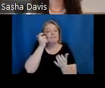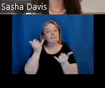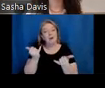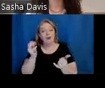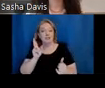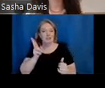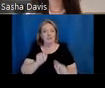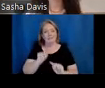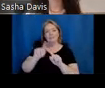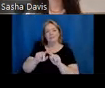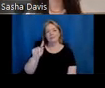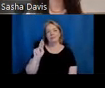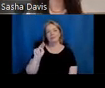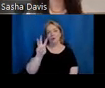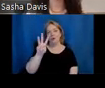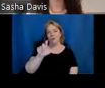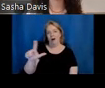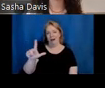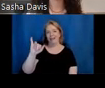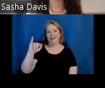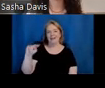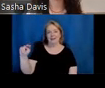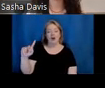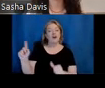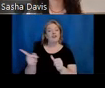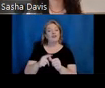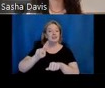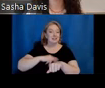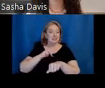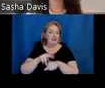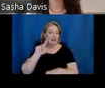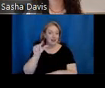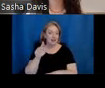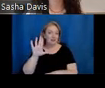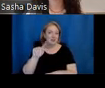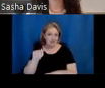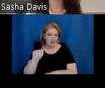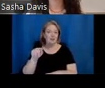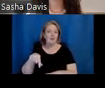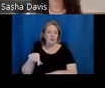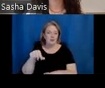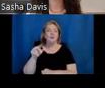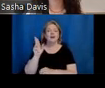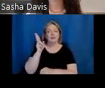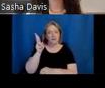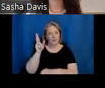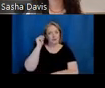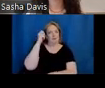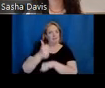show at the Stonewall Inn, the first national LGBTQ historic landmark in the nation, site